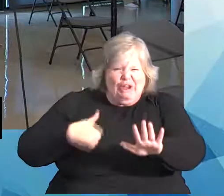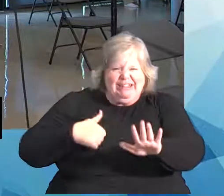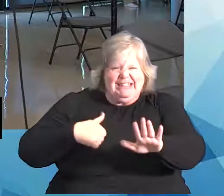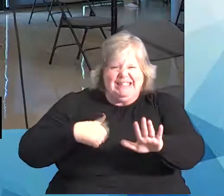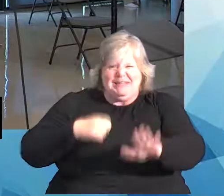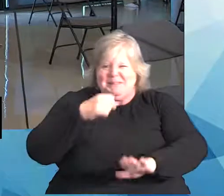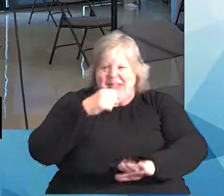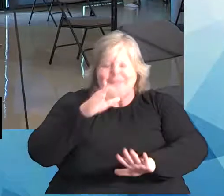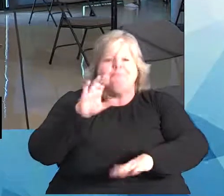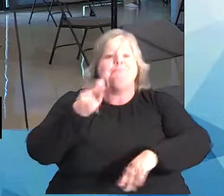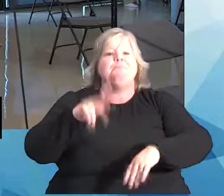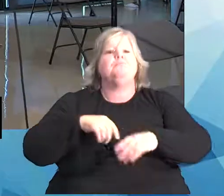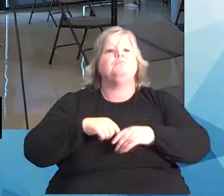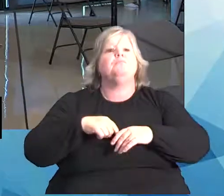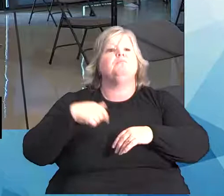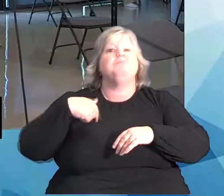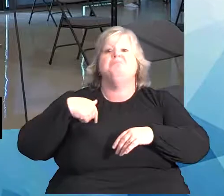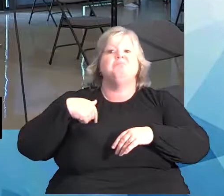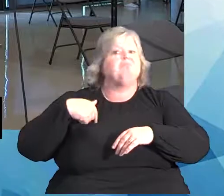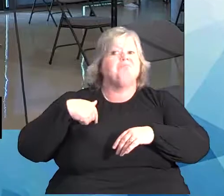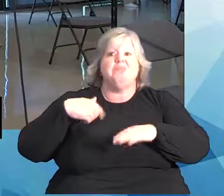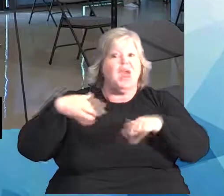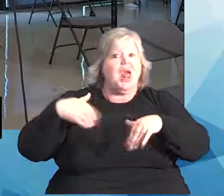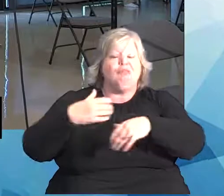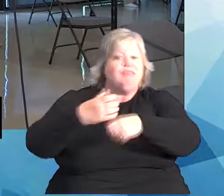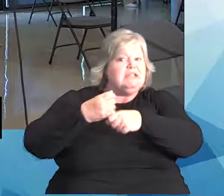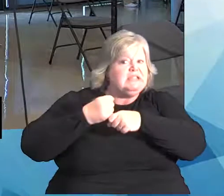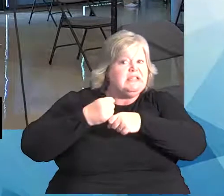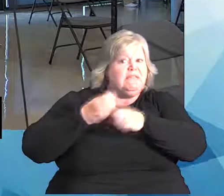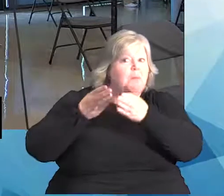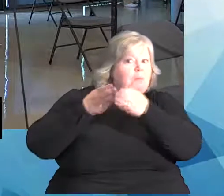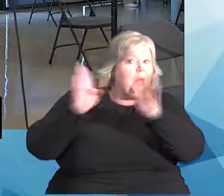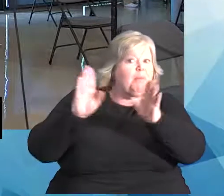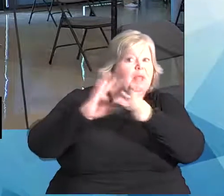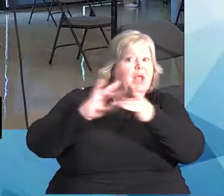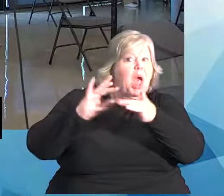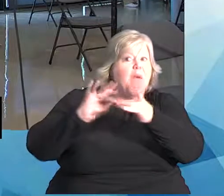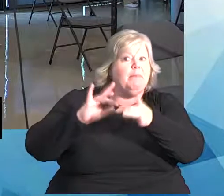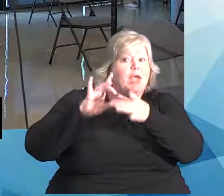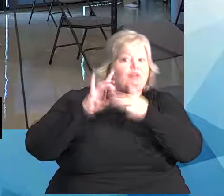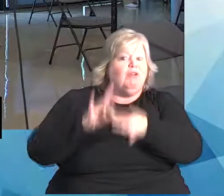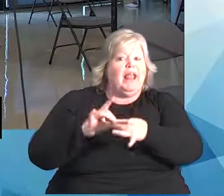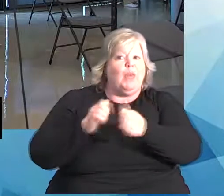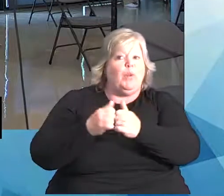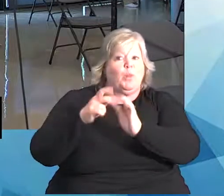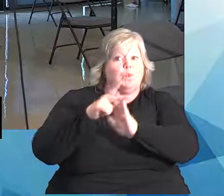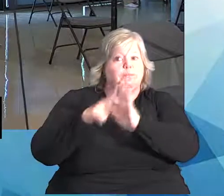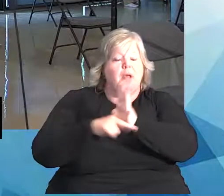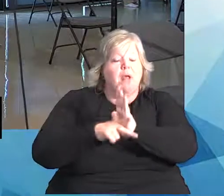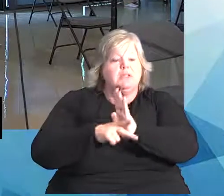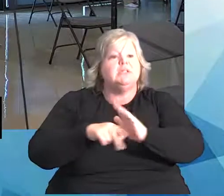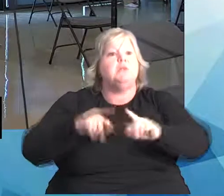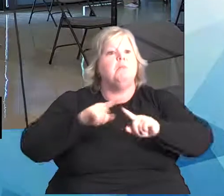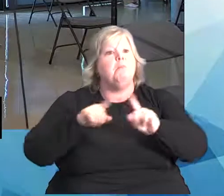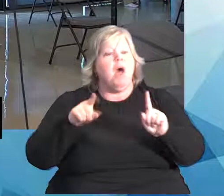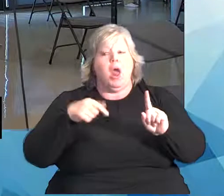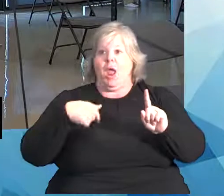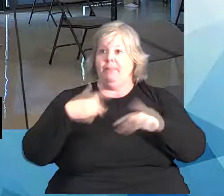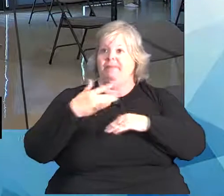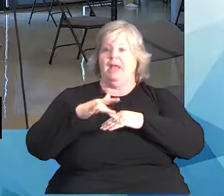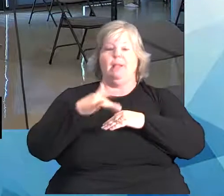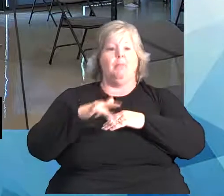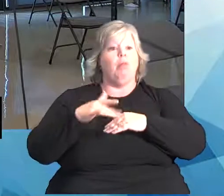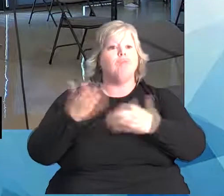I have not received any public comment regarding them, but at this time I would like to make myself available for